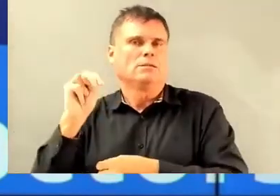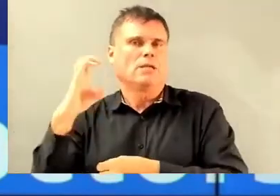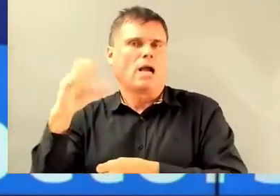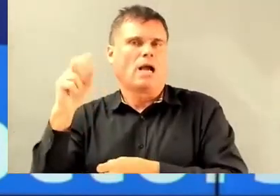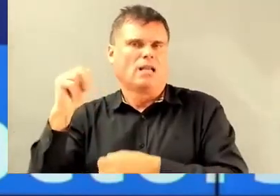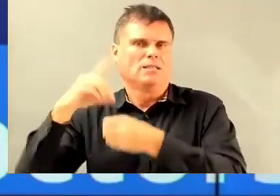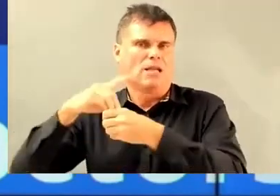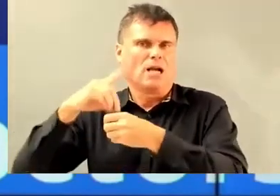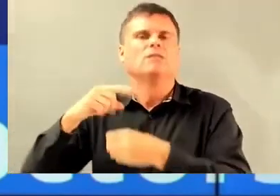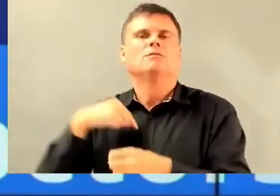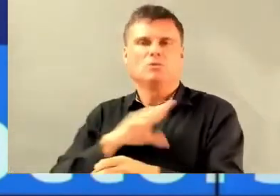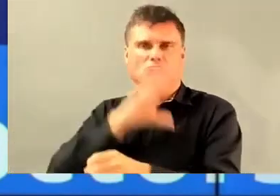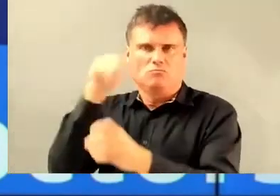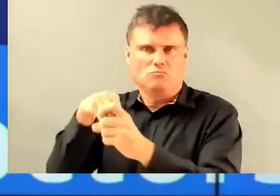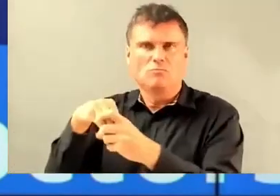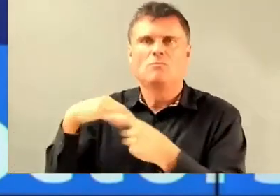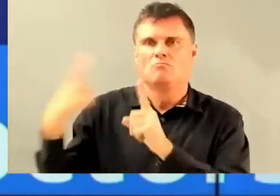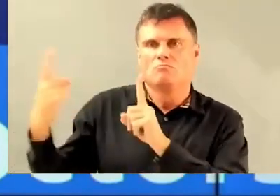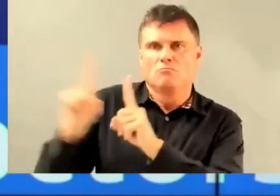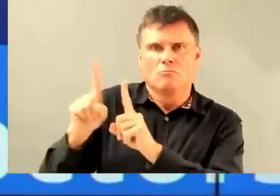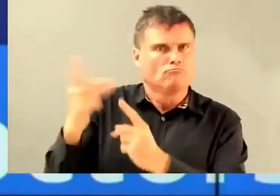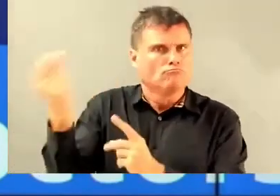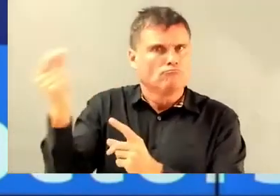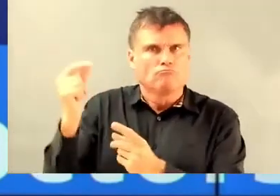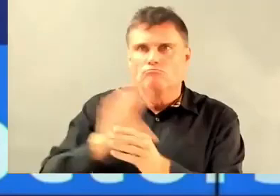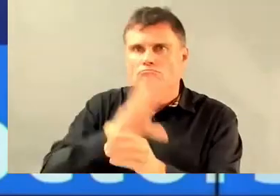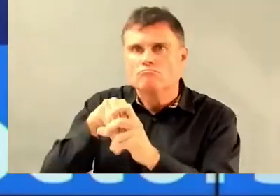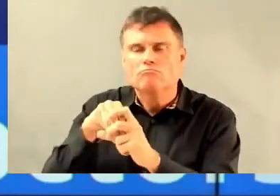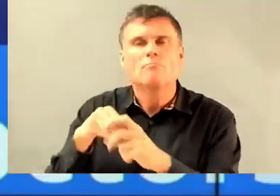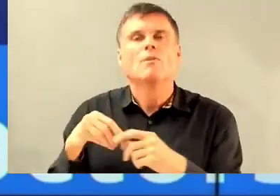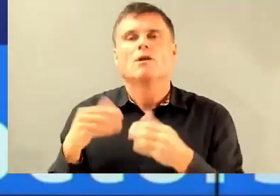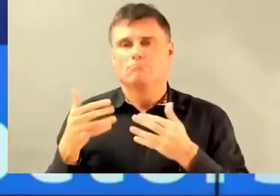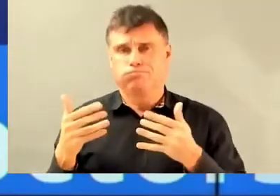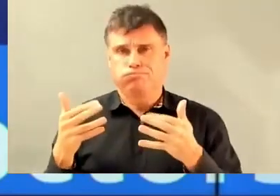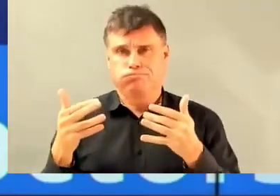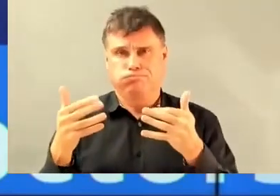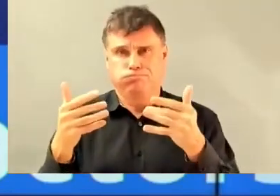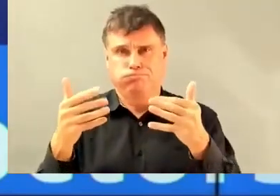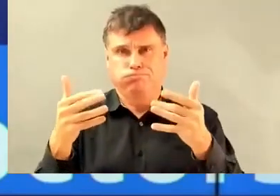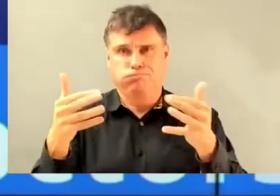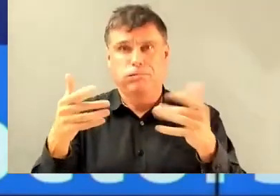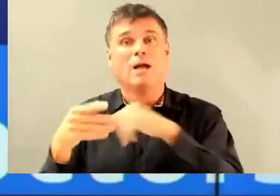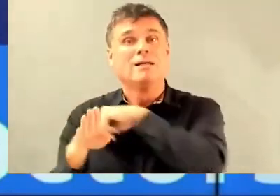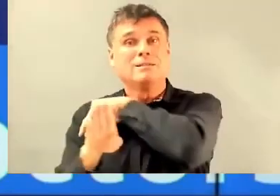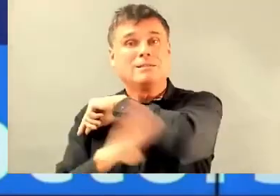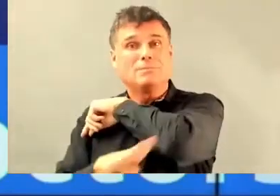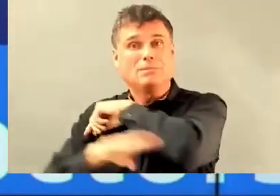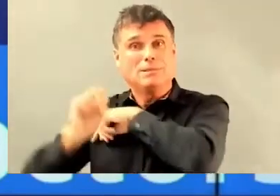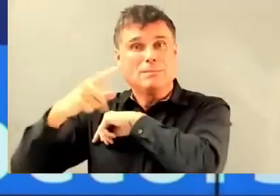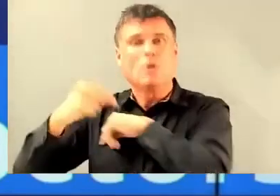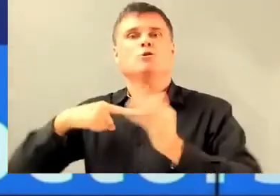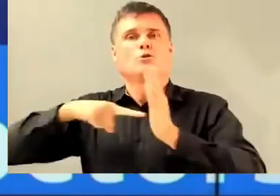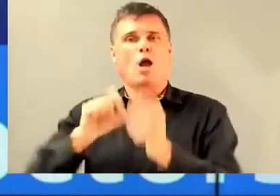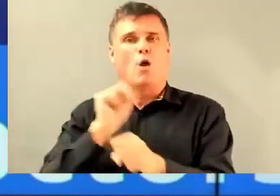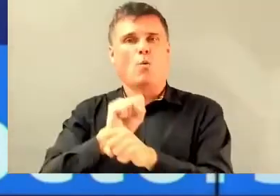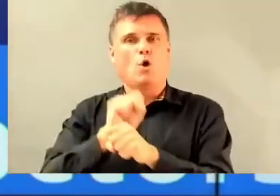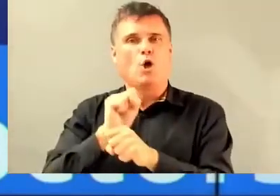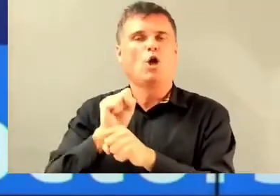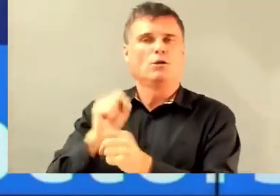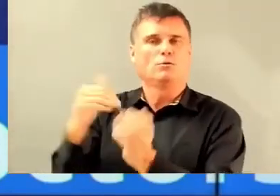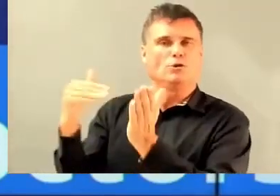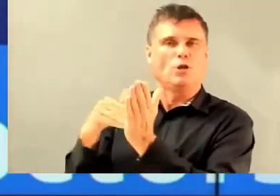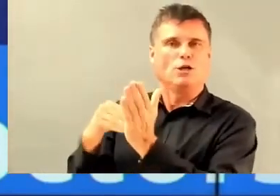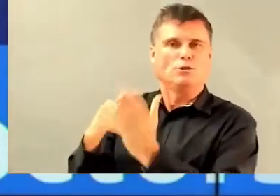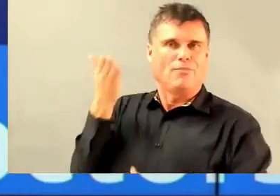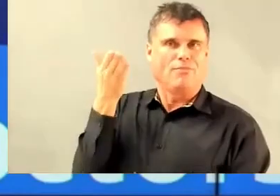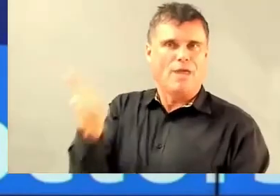I started working as a family physician at Arbutus Family Medicine Clinic, and I'm very happy to be part of the team and to get